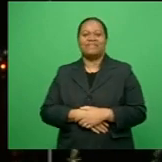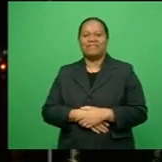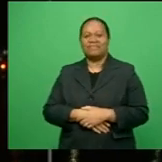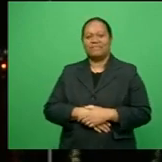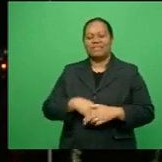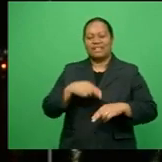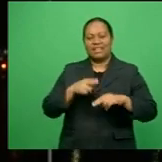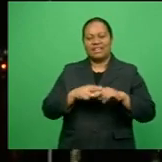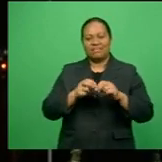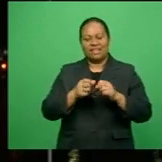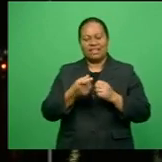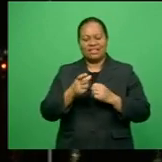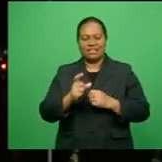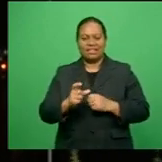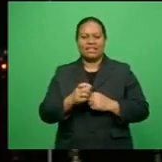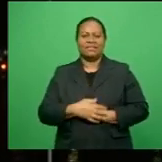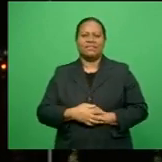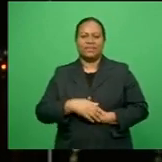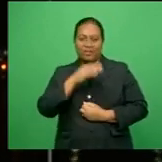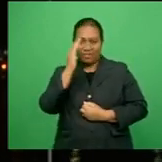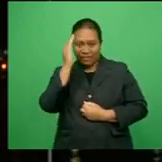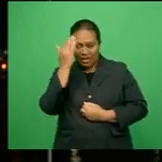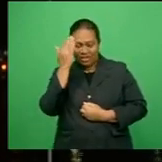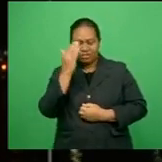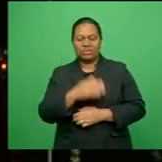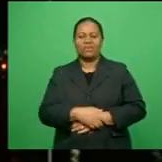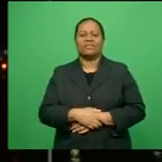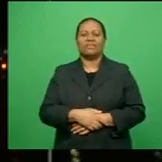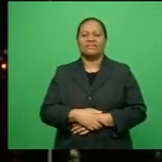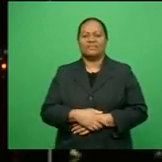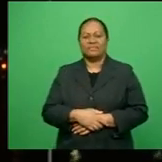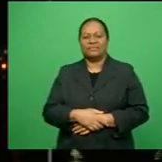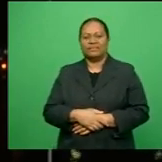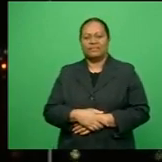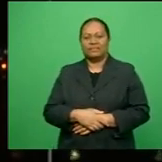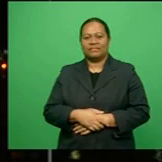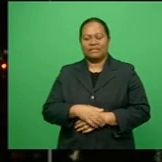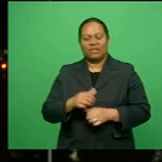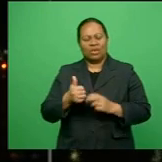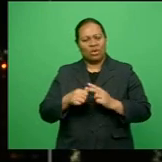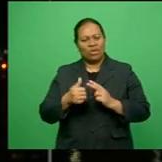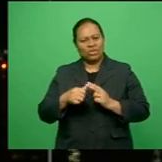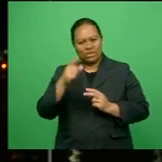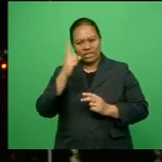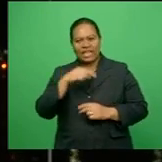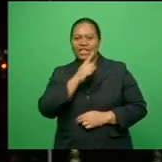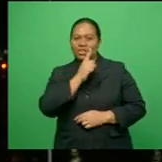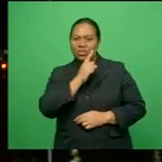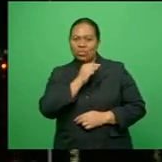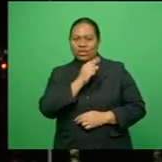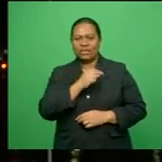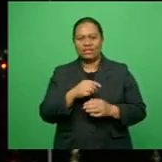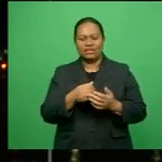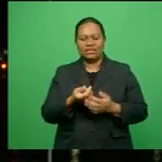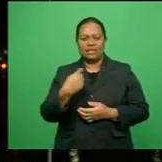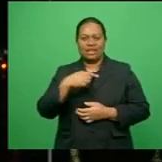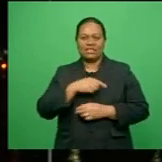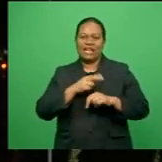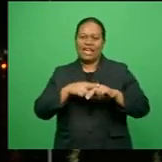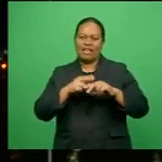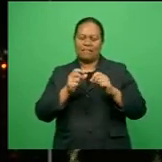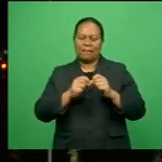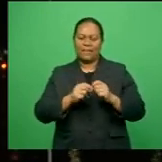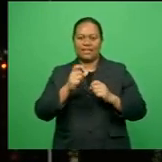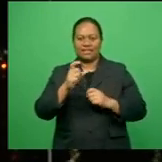fbcnews@fbc.com.fj or share it with us via our Facebook page FBC News. You can also follow and tweet at FBC News or